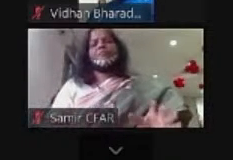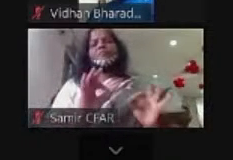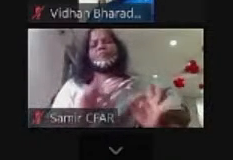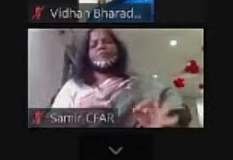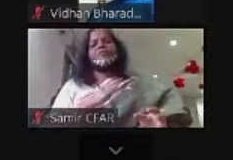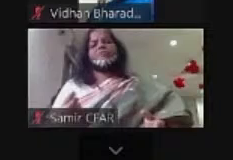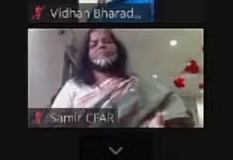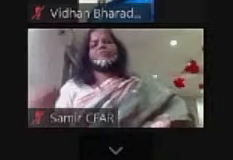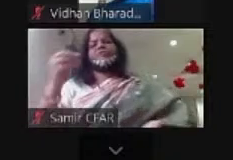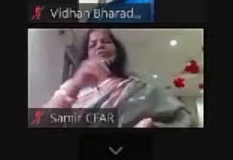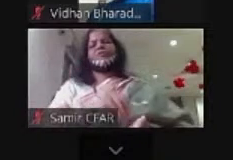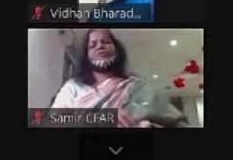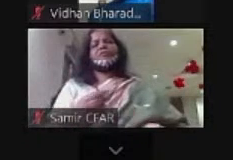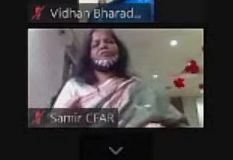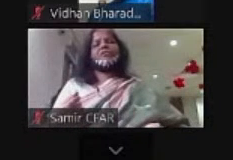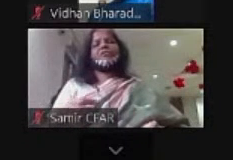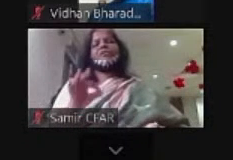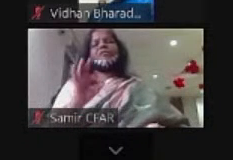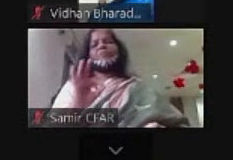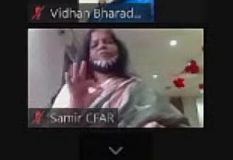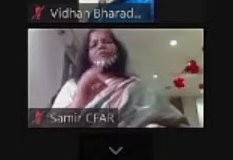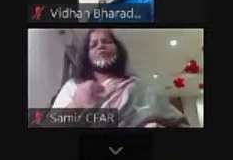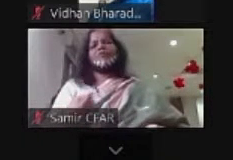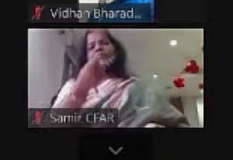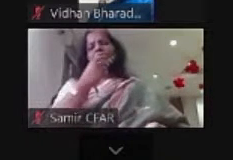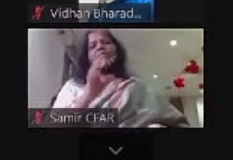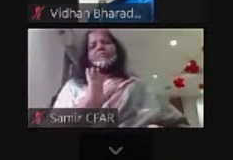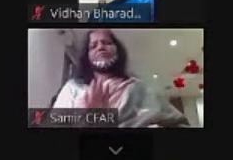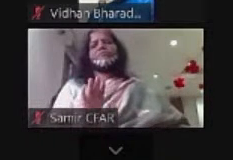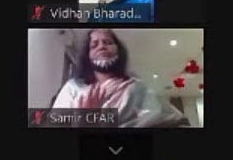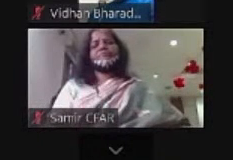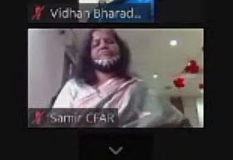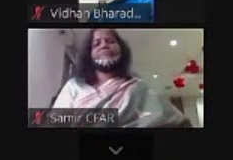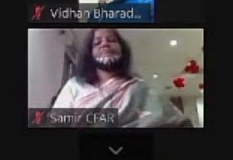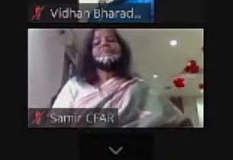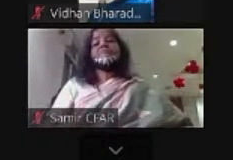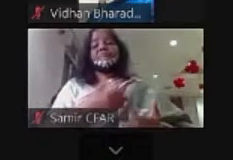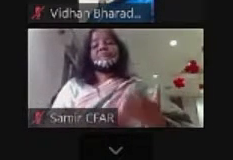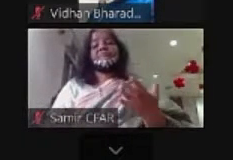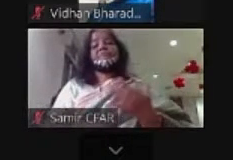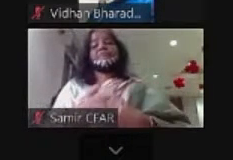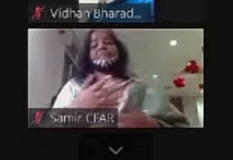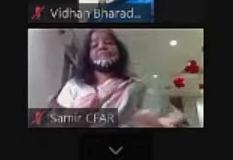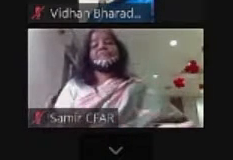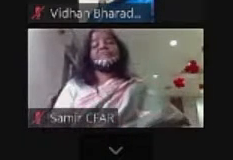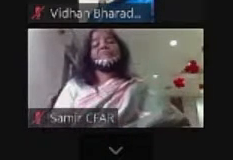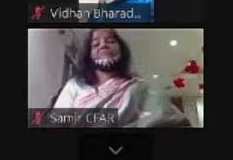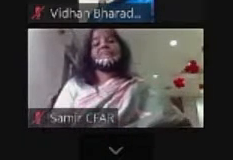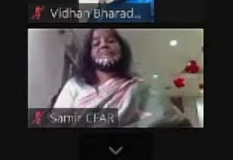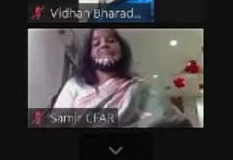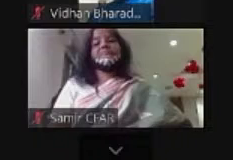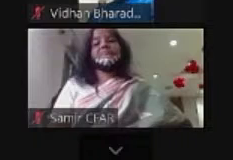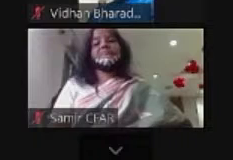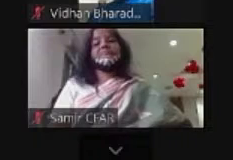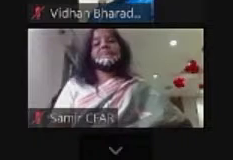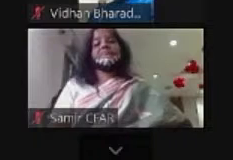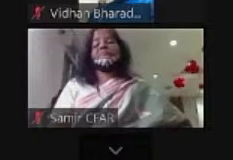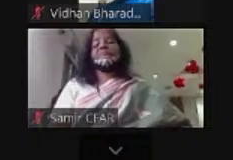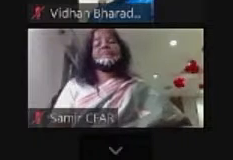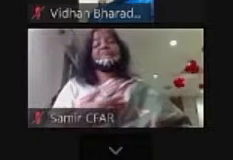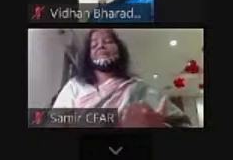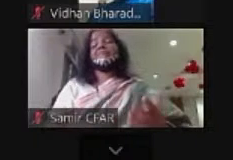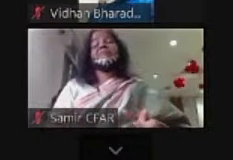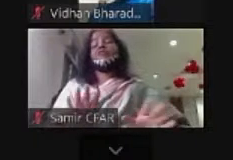of COVID-19 hospitals, the treatment, and people with disabilities,